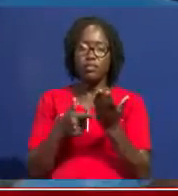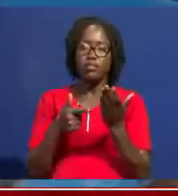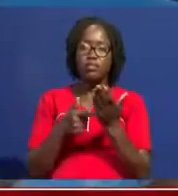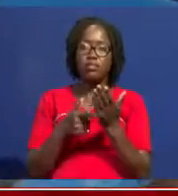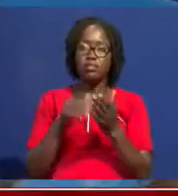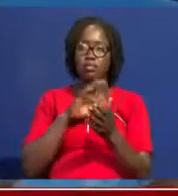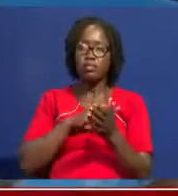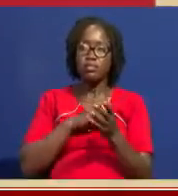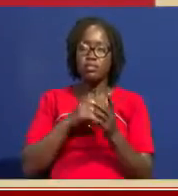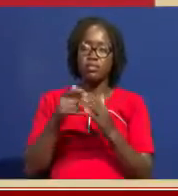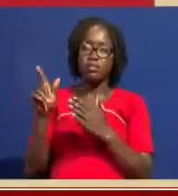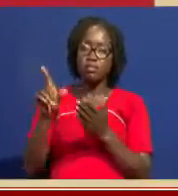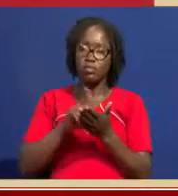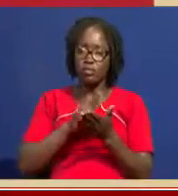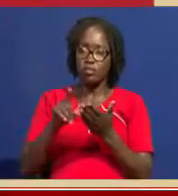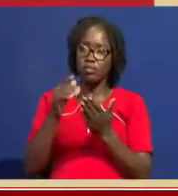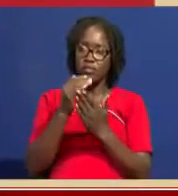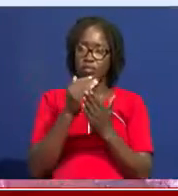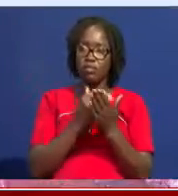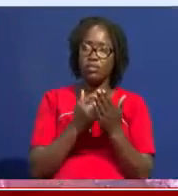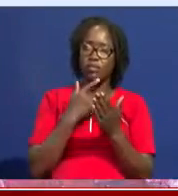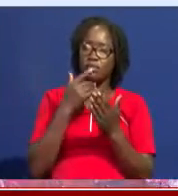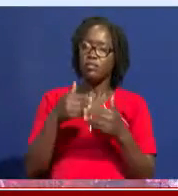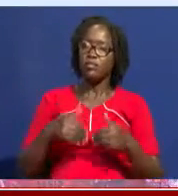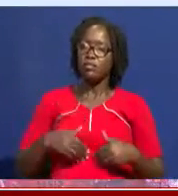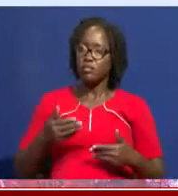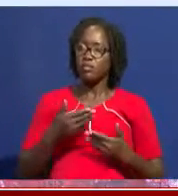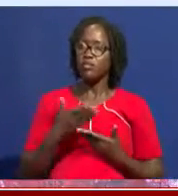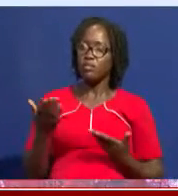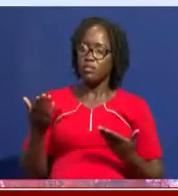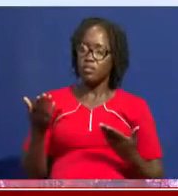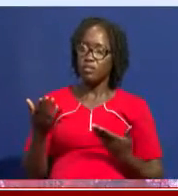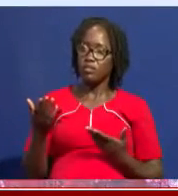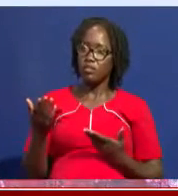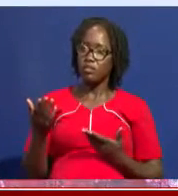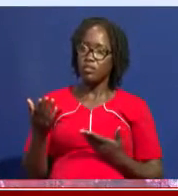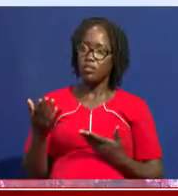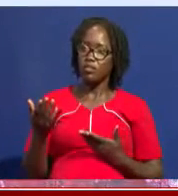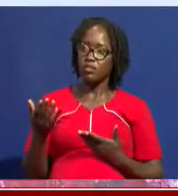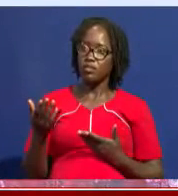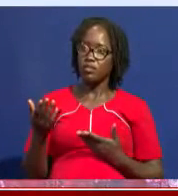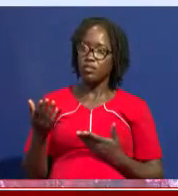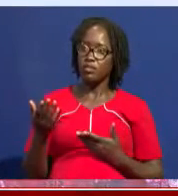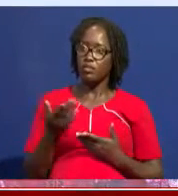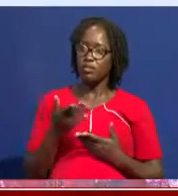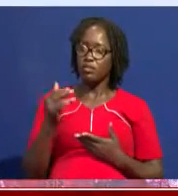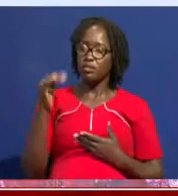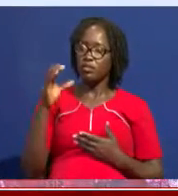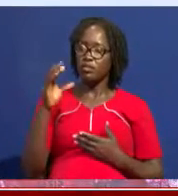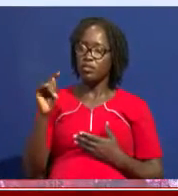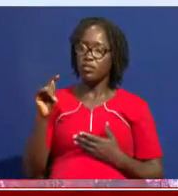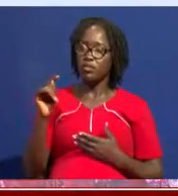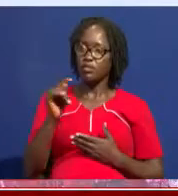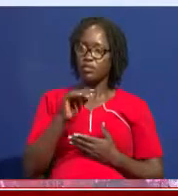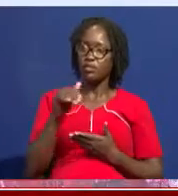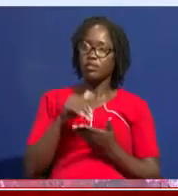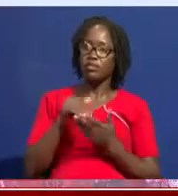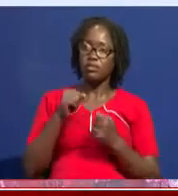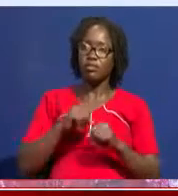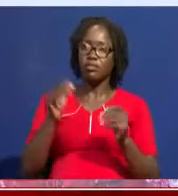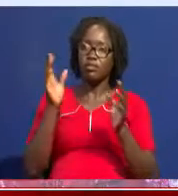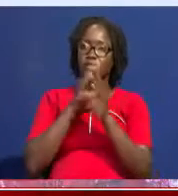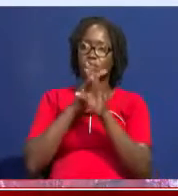the Digital Literacy Program. Kenya nezambia mavijana huku nje ni kwamba hizi ICT apps ambazo our able